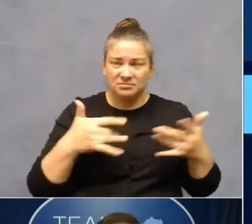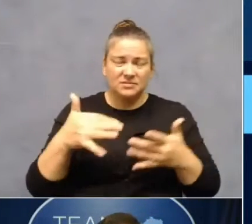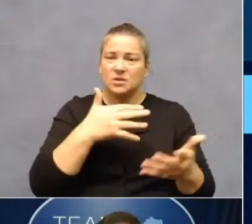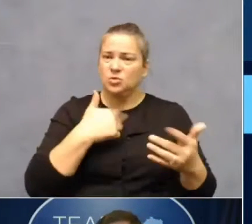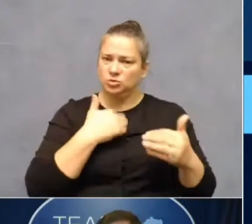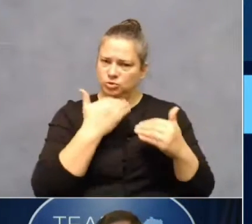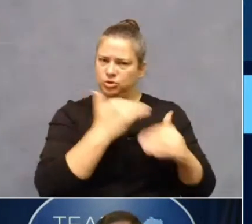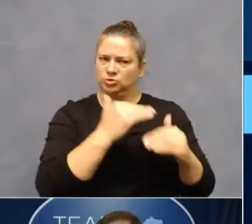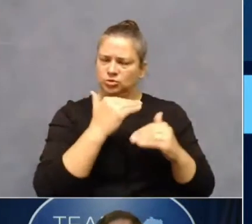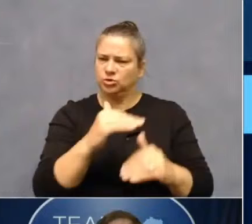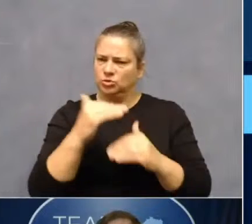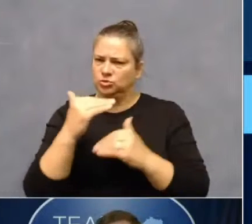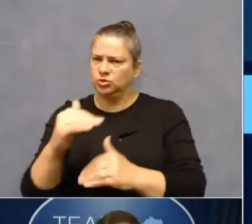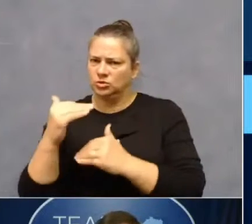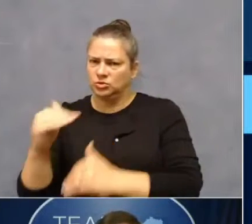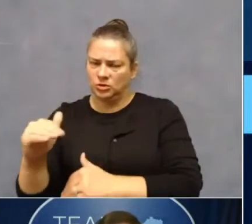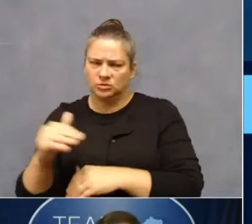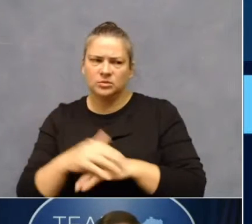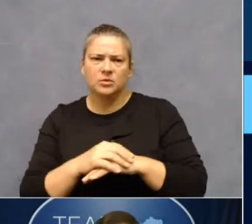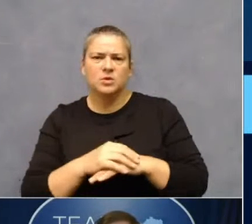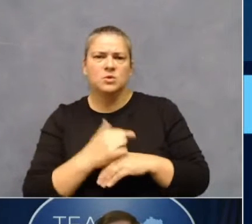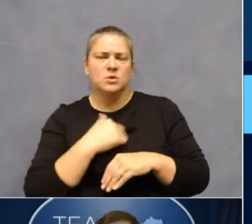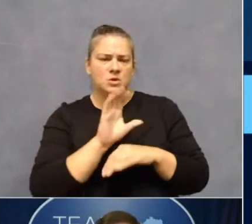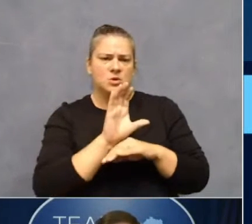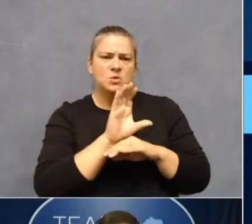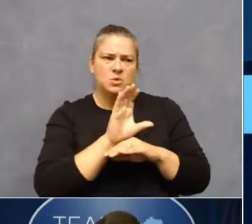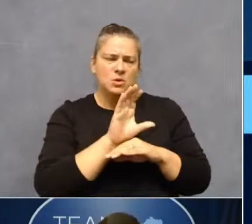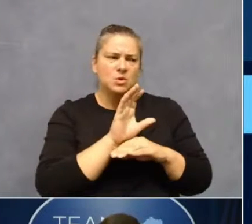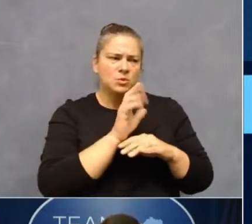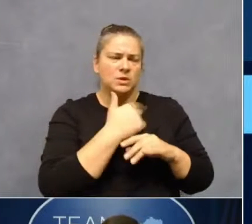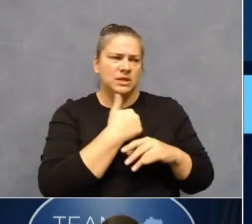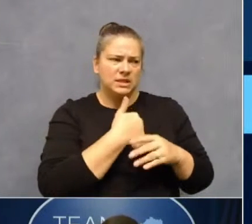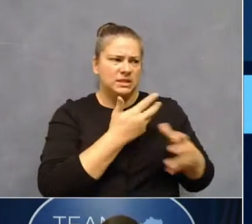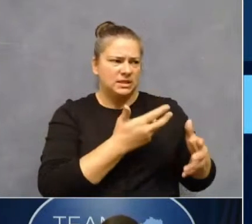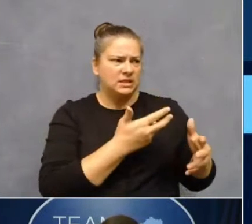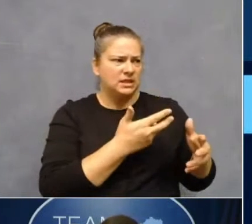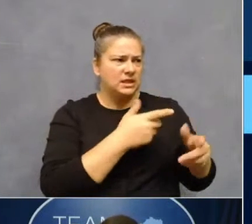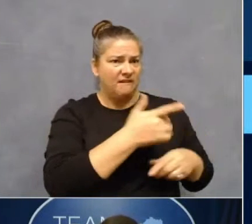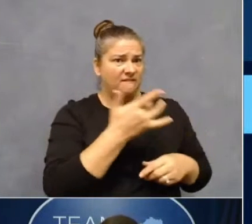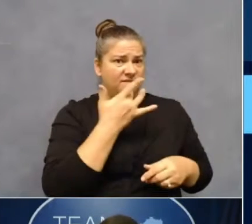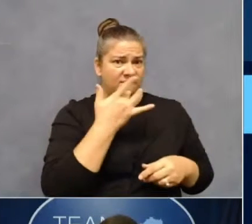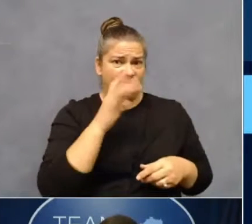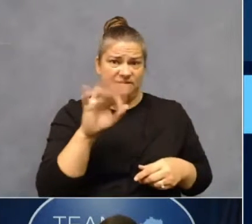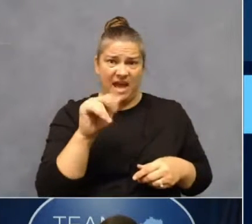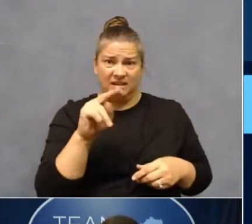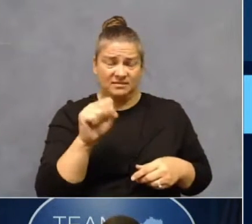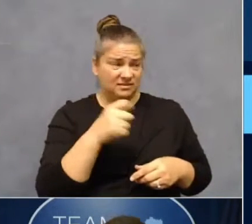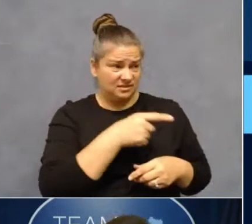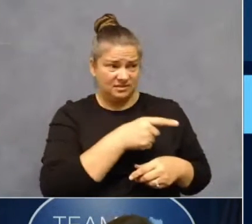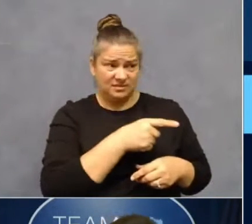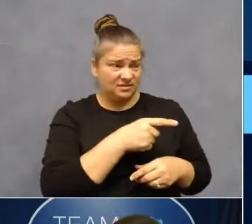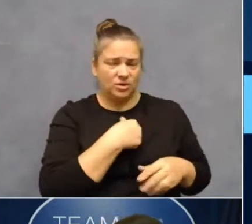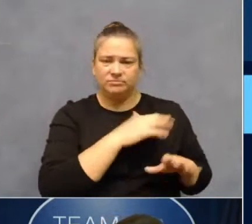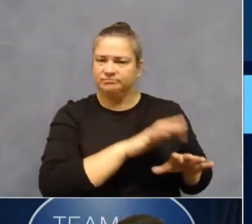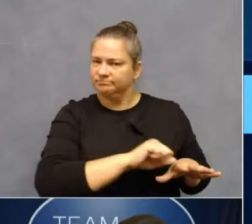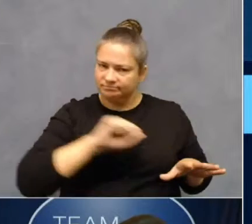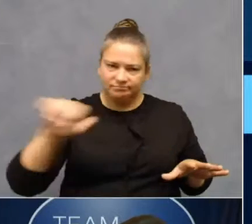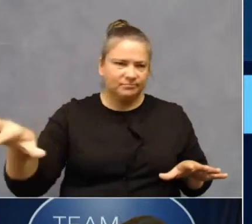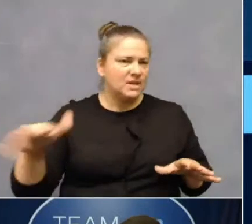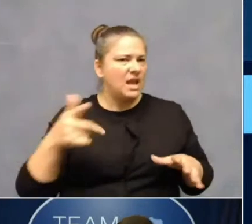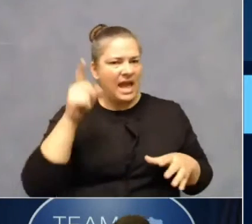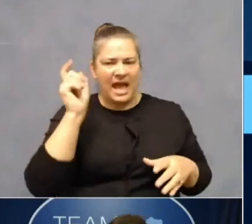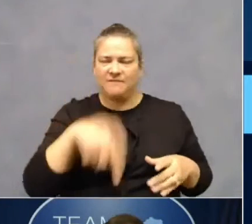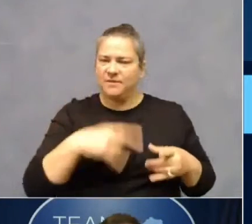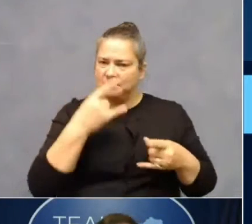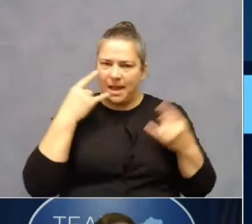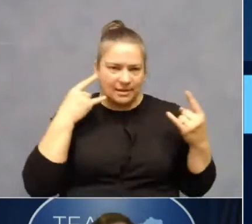enforcement requirements that require removal of fans that will not wear masks at those events. We have a travel advisory